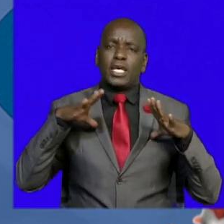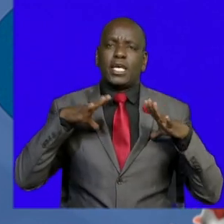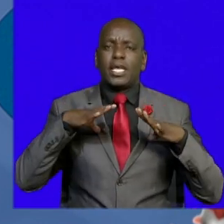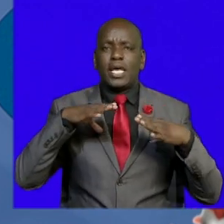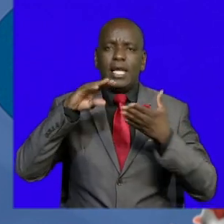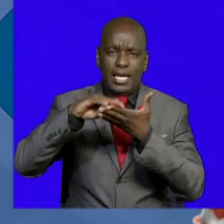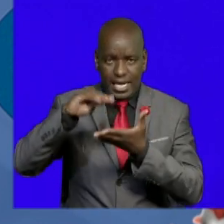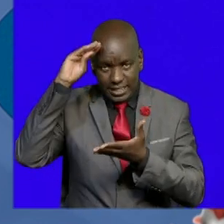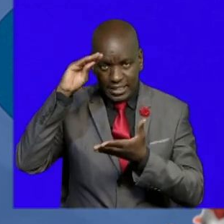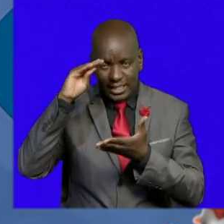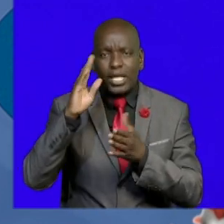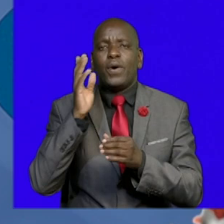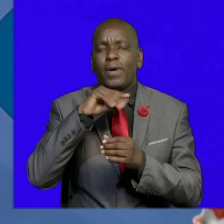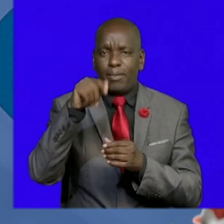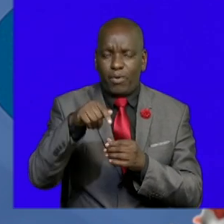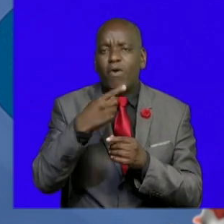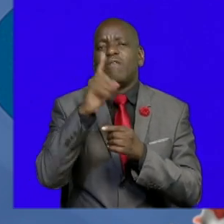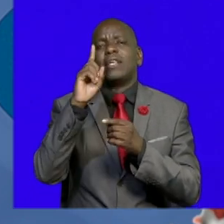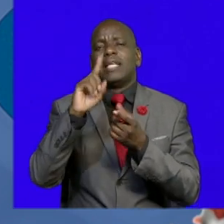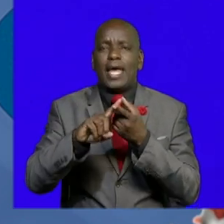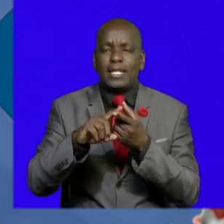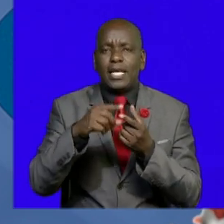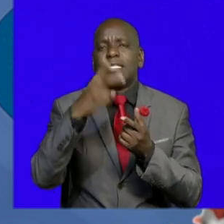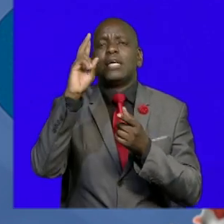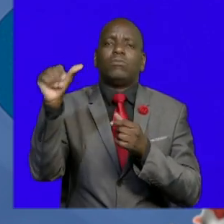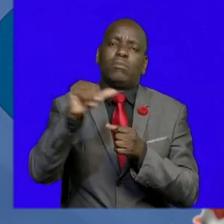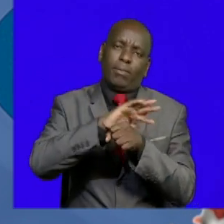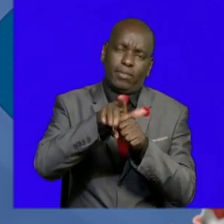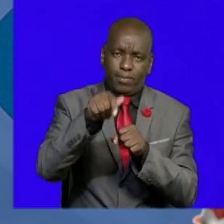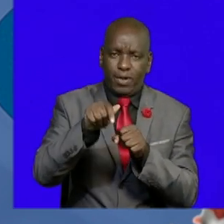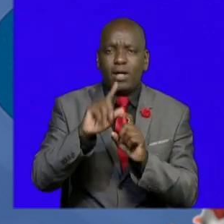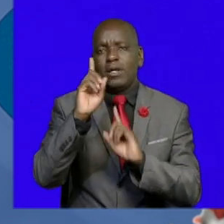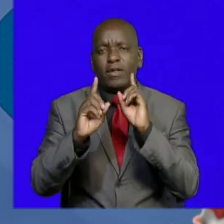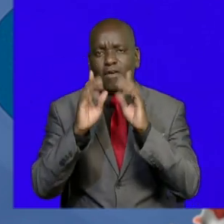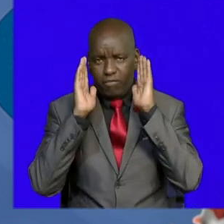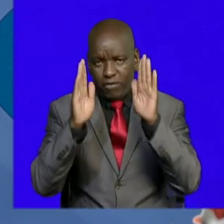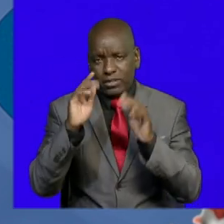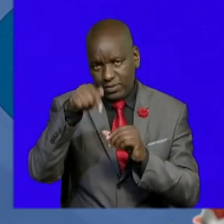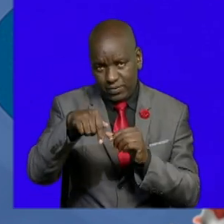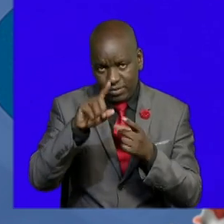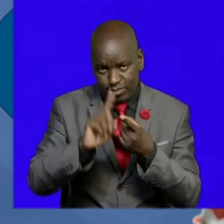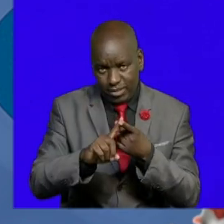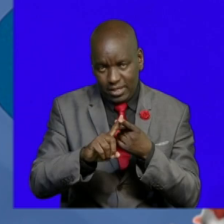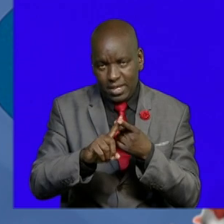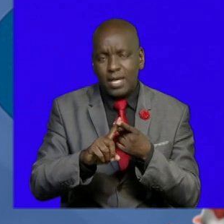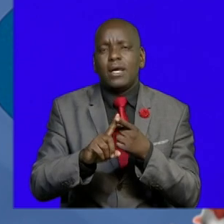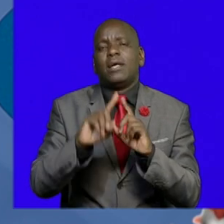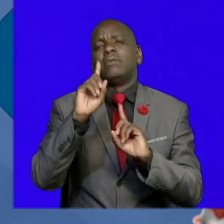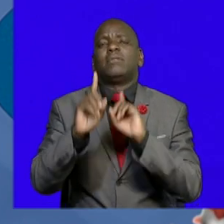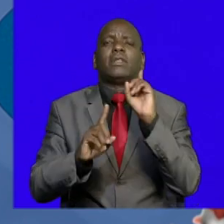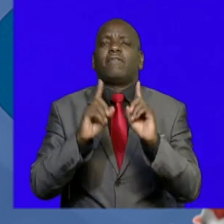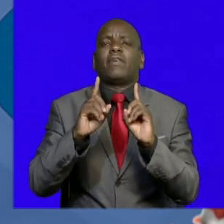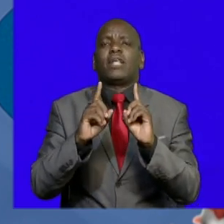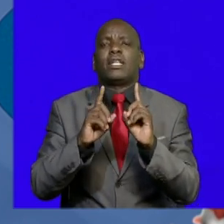lessons learned from both the first and the second wave that we need to pay attention to in order to not